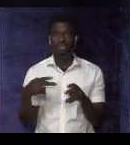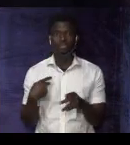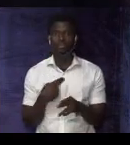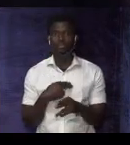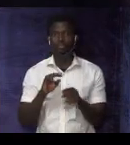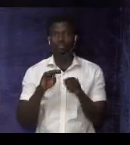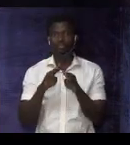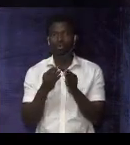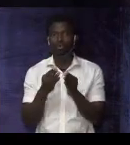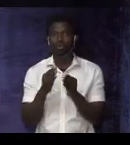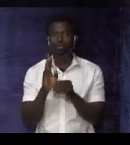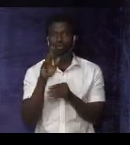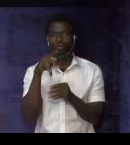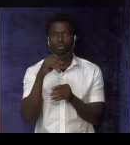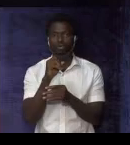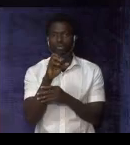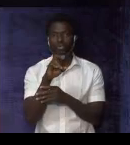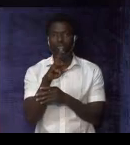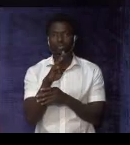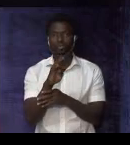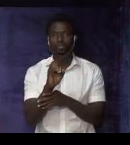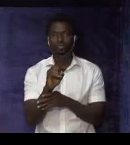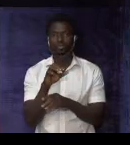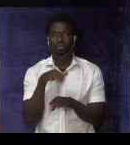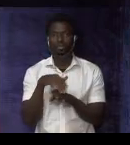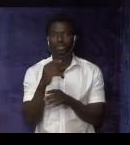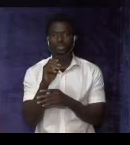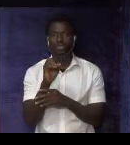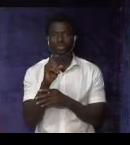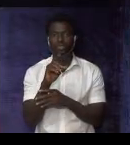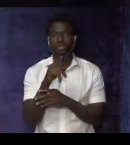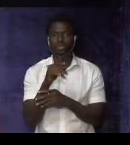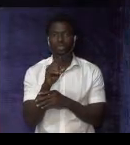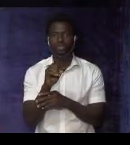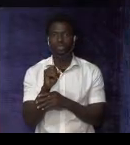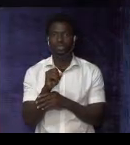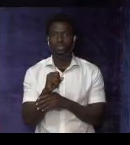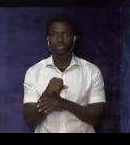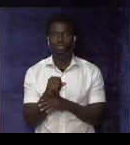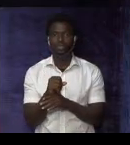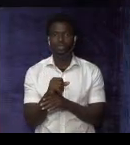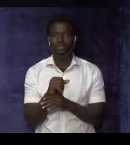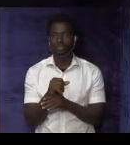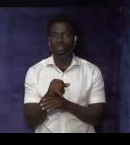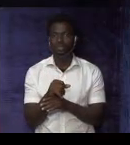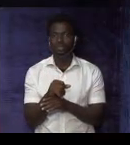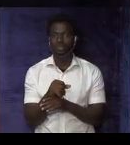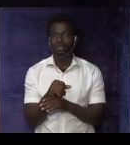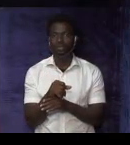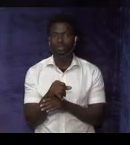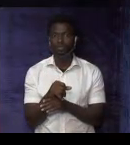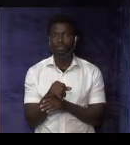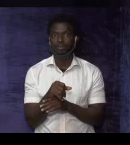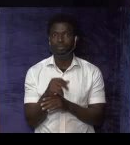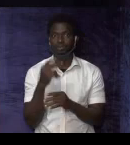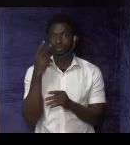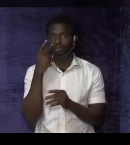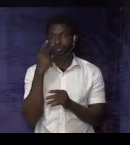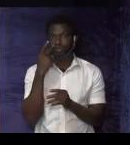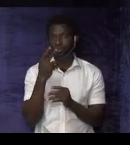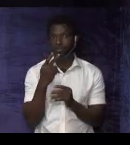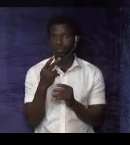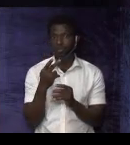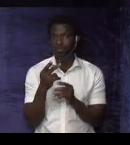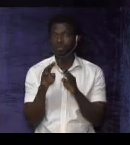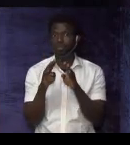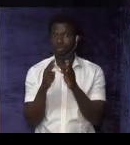Now, let us open up the cube at the edges. Now, I can't open up this cube because, it's plastic. But I'm going to open